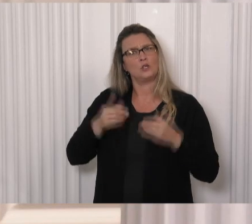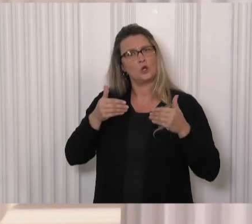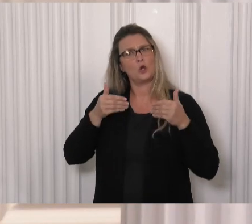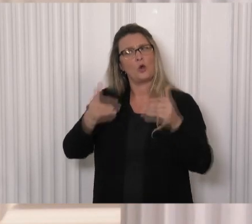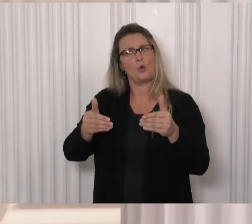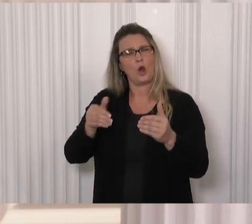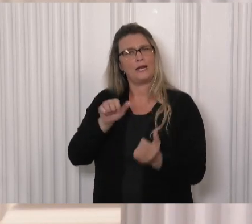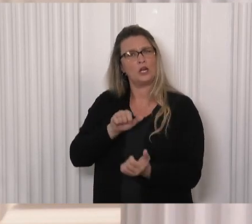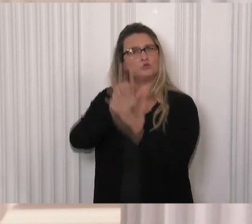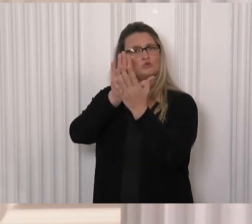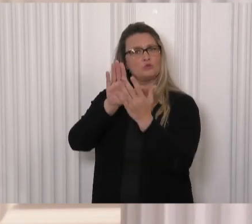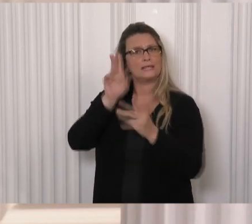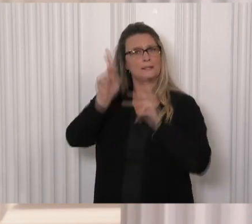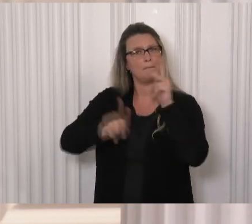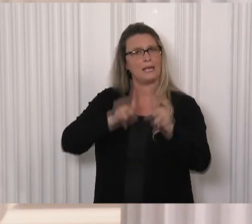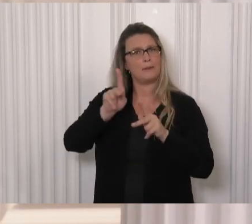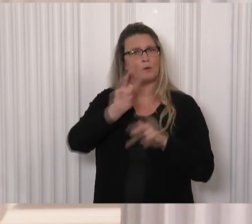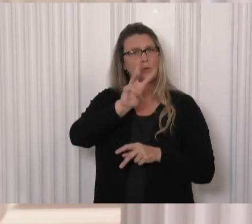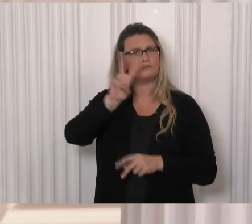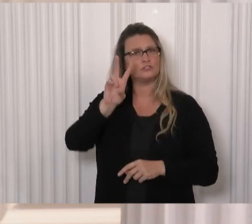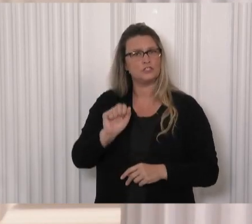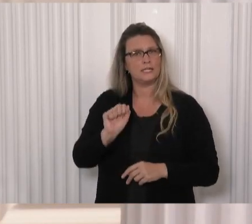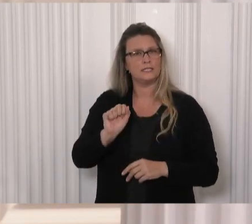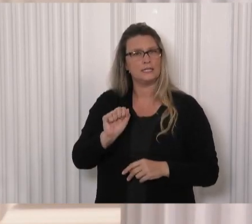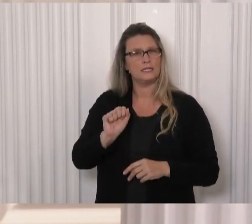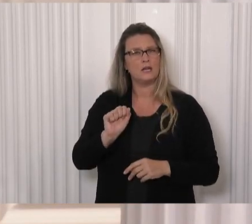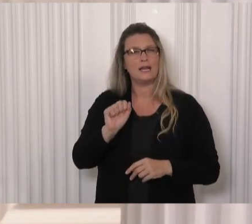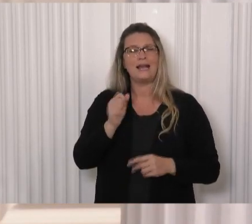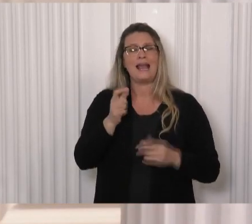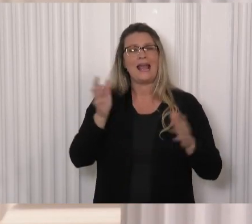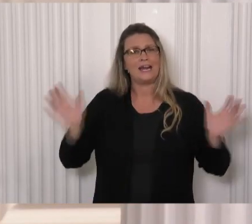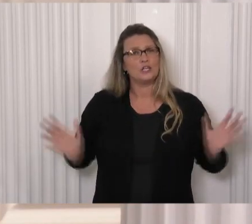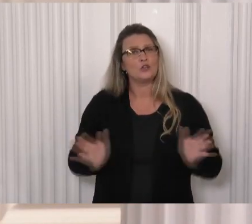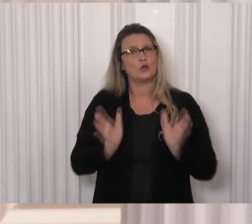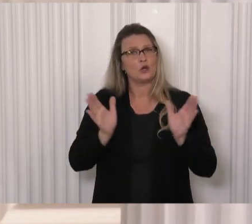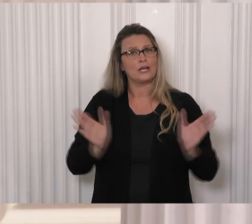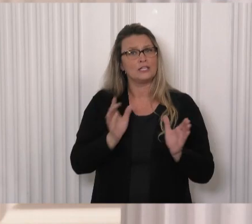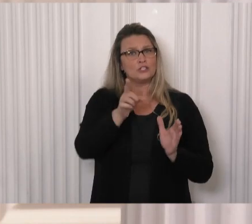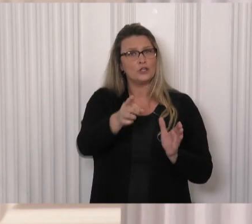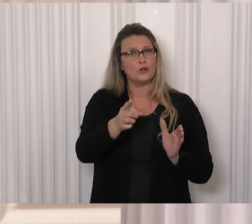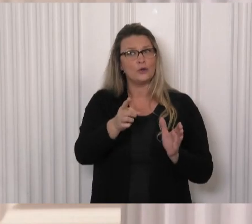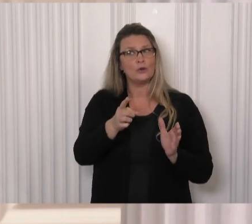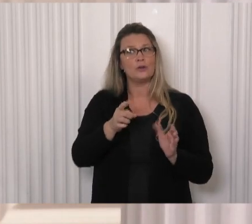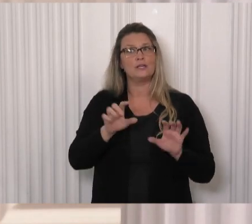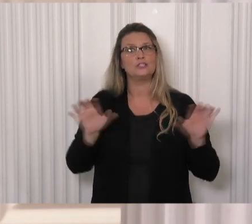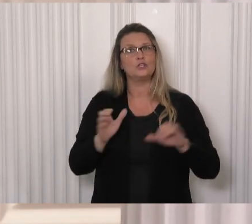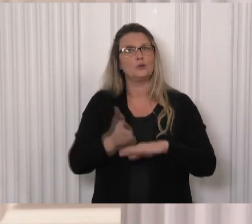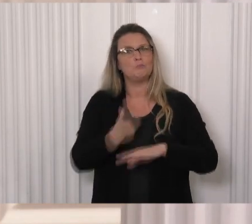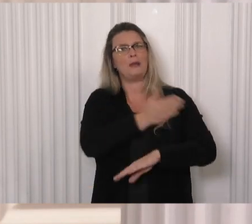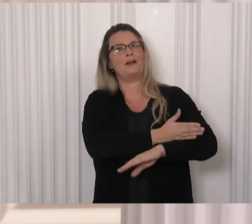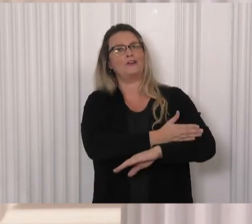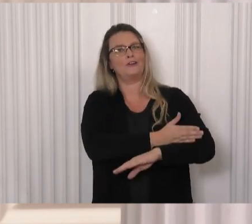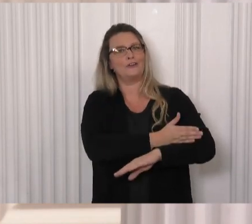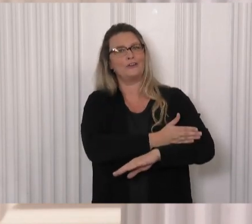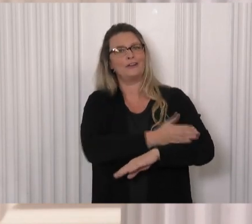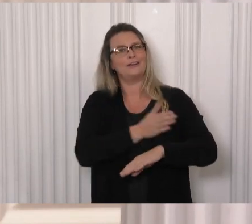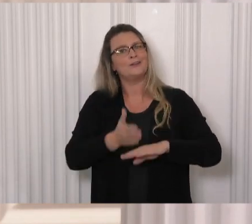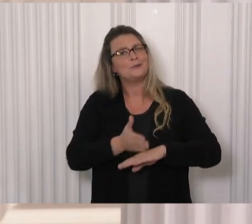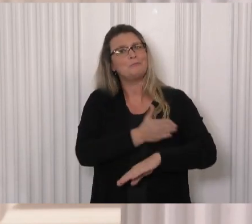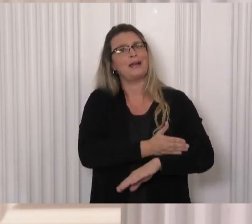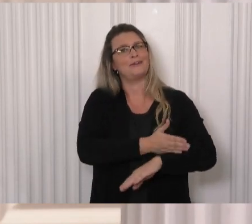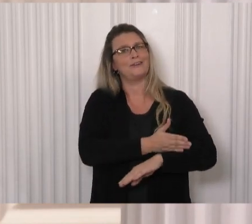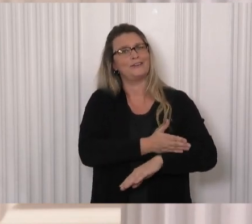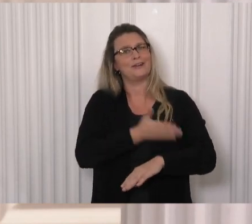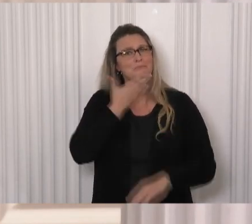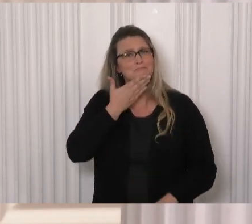an address to try to urge you to do just one thing that I did. Do better. Do better, because we